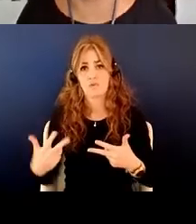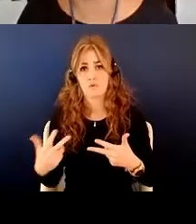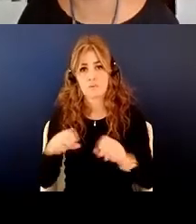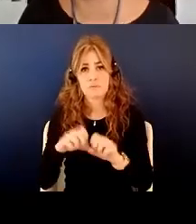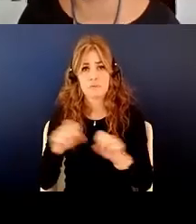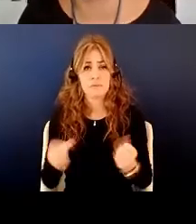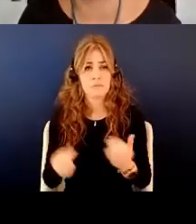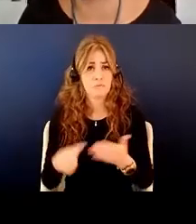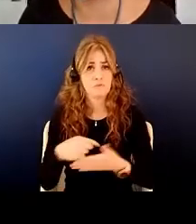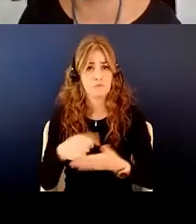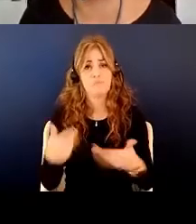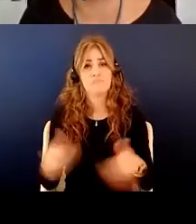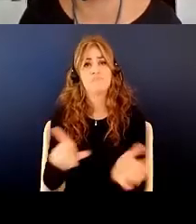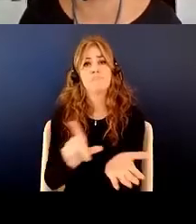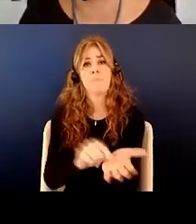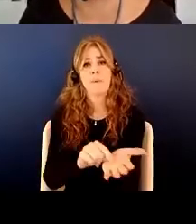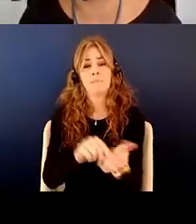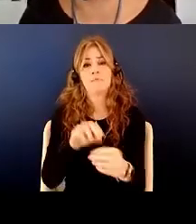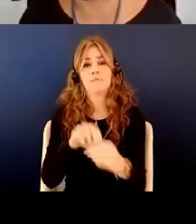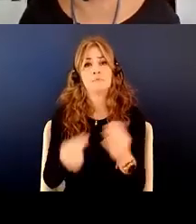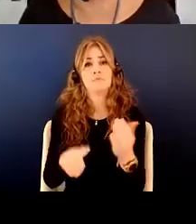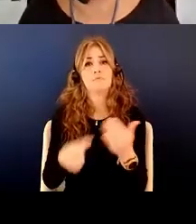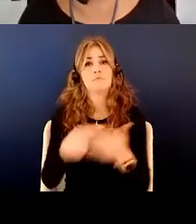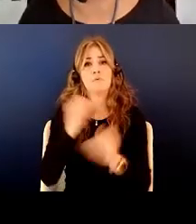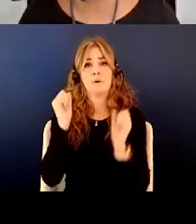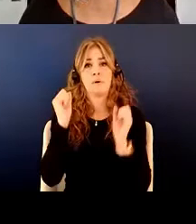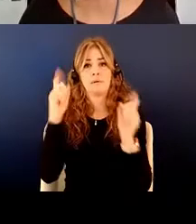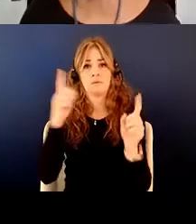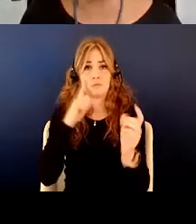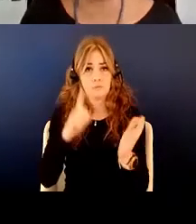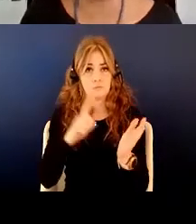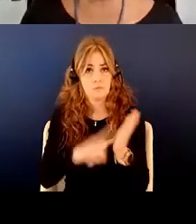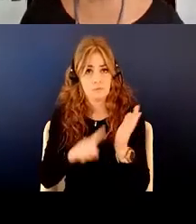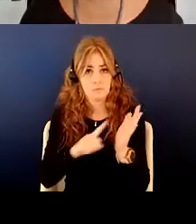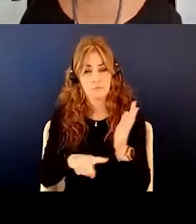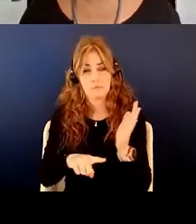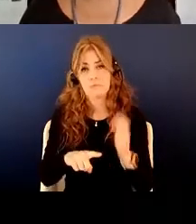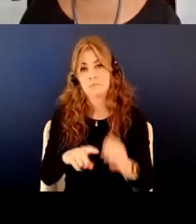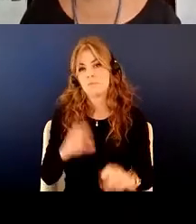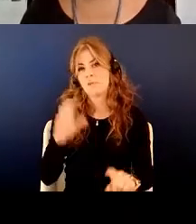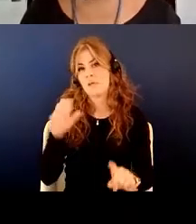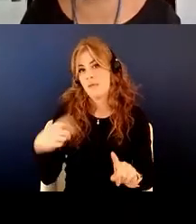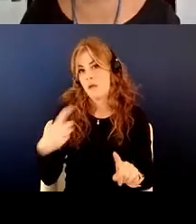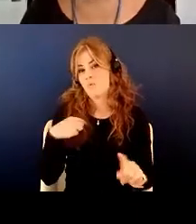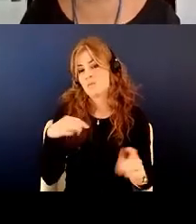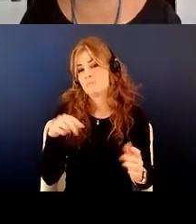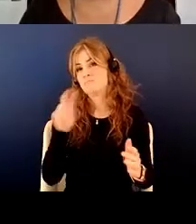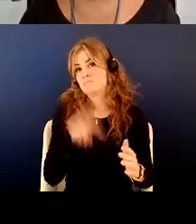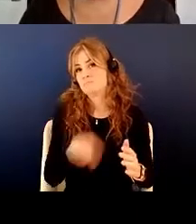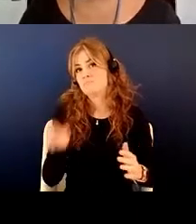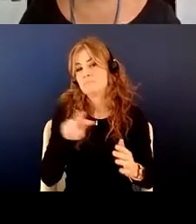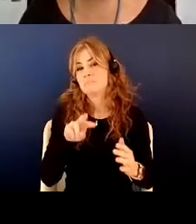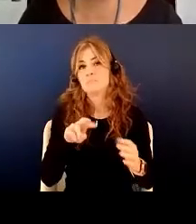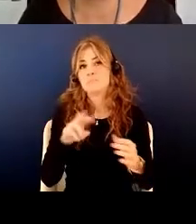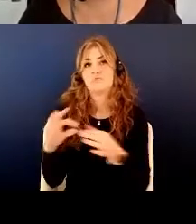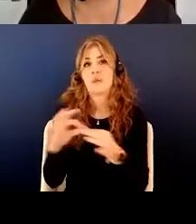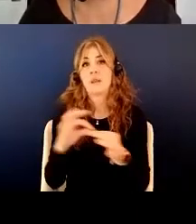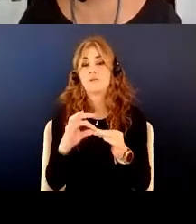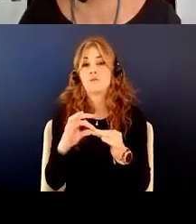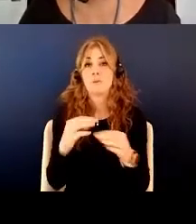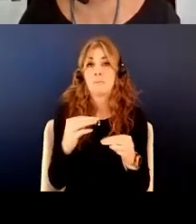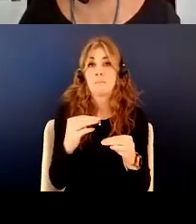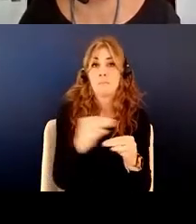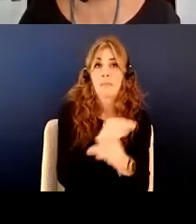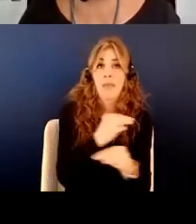review published in the Review of Education Research. And this one now is looking at the relationship between